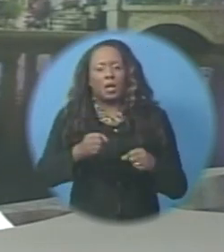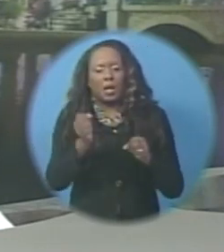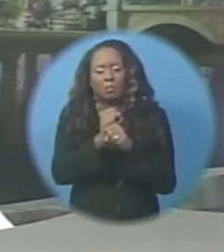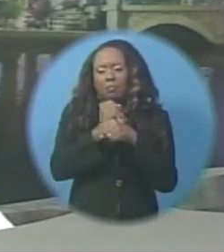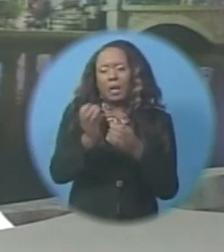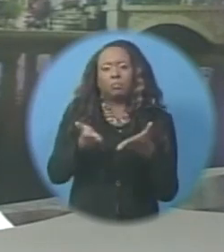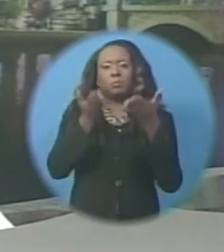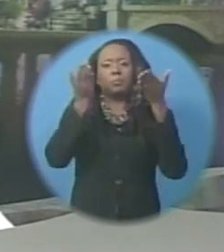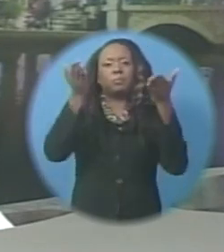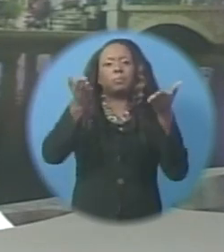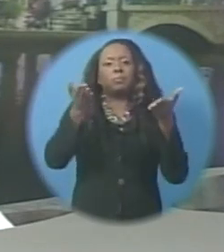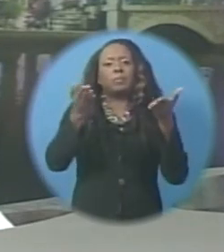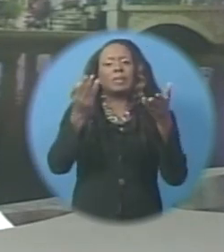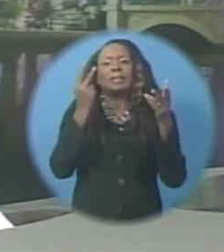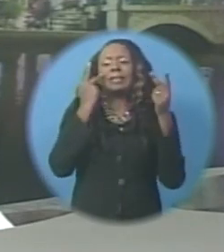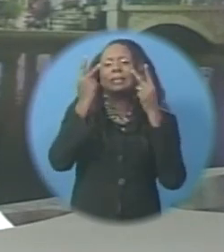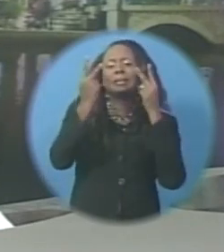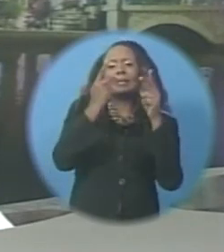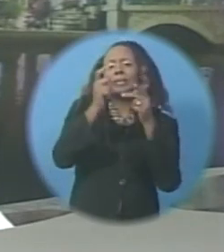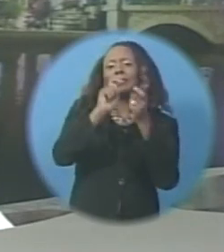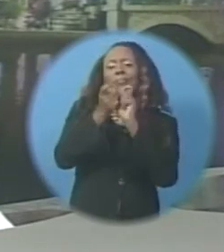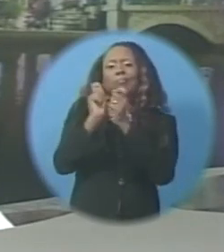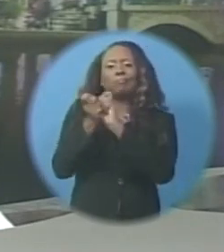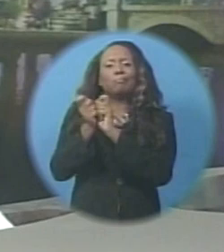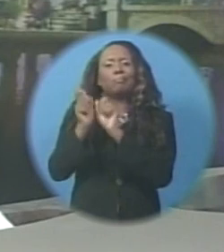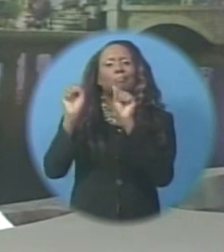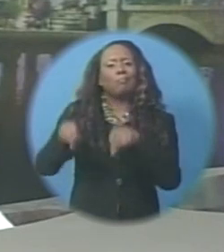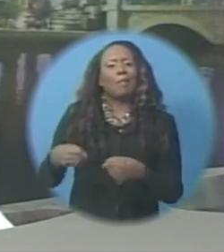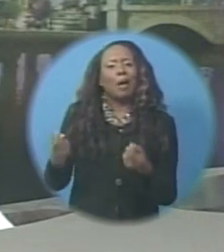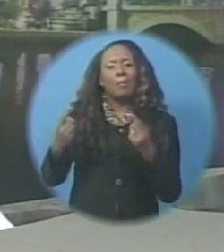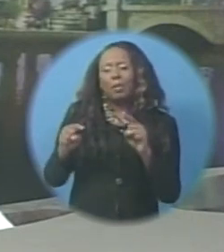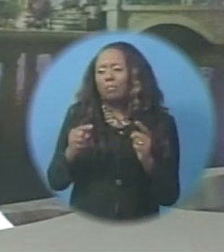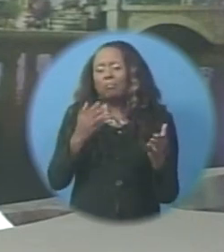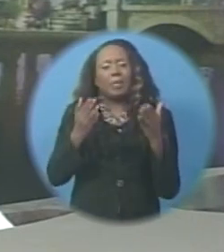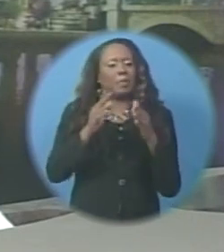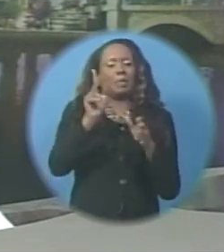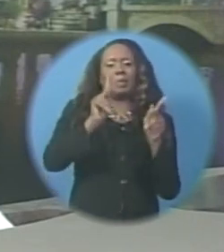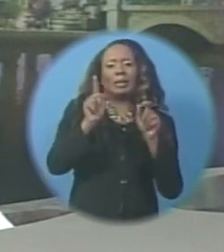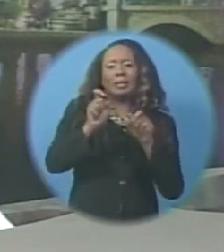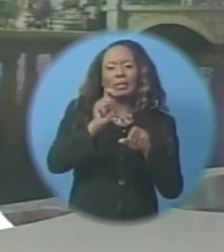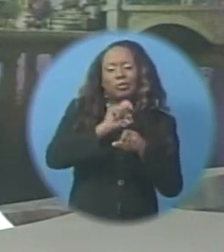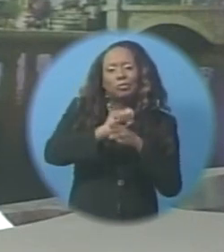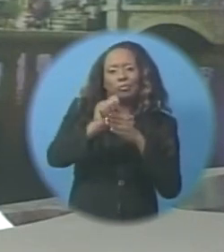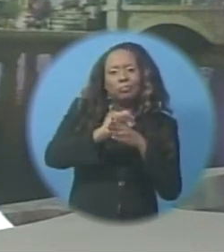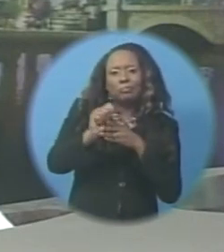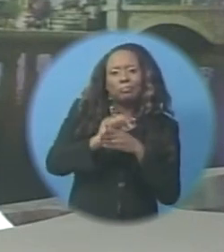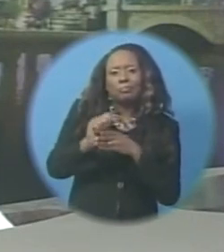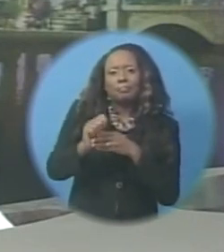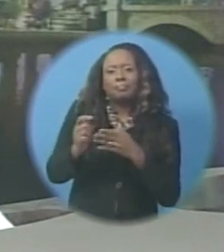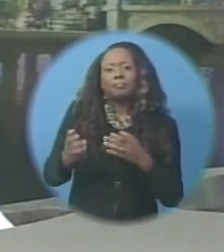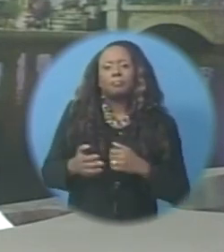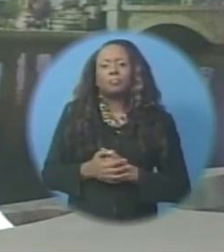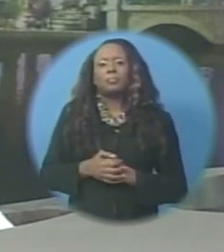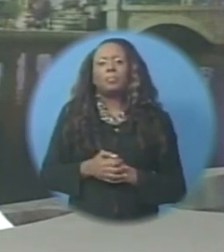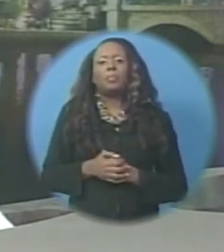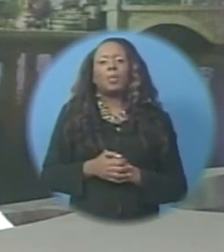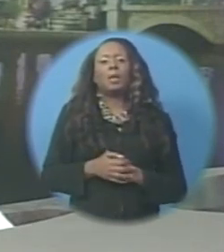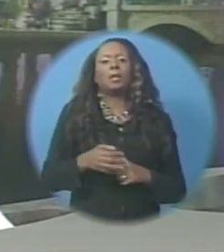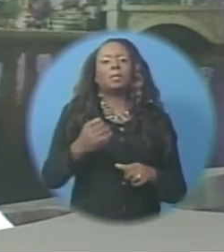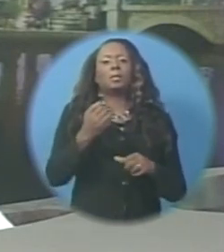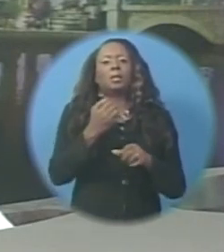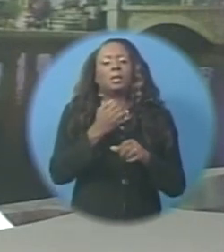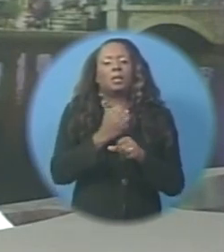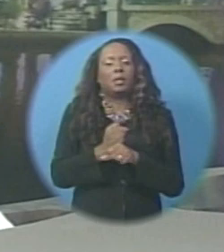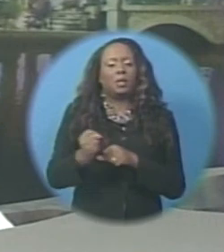made, including any future resource or training needs. Rankin's intervention came after Shadow Attorney General Michael Scott